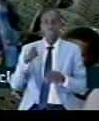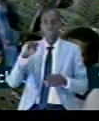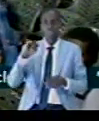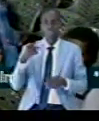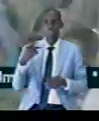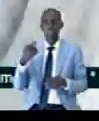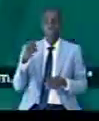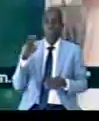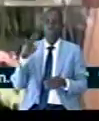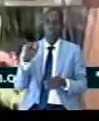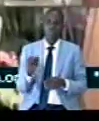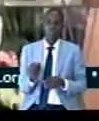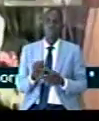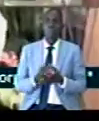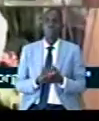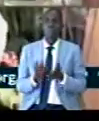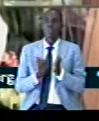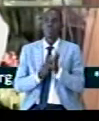Praise the Lord.